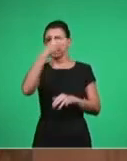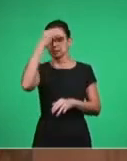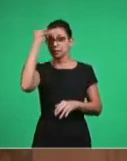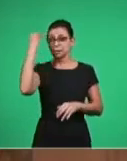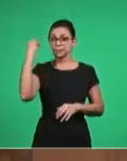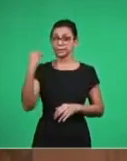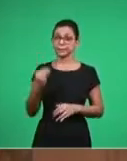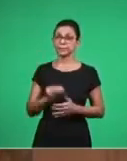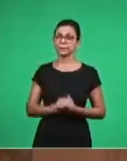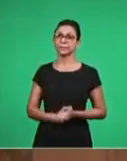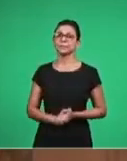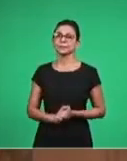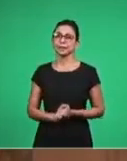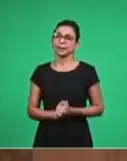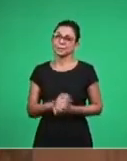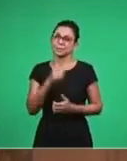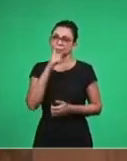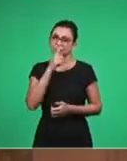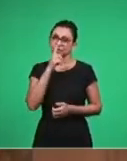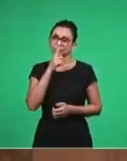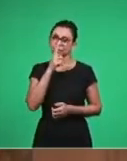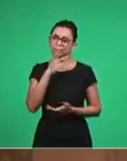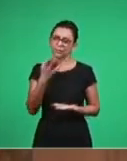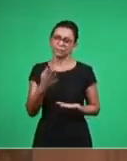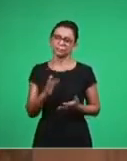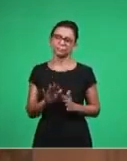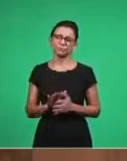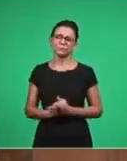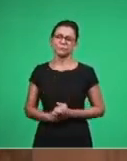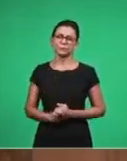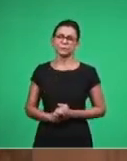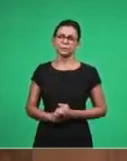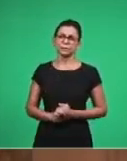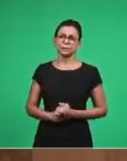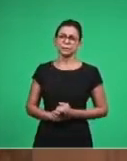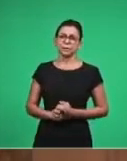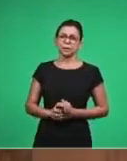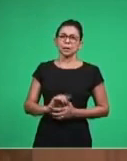in this world. We have to be separated from this world.